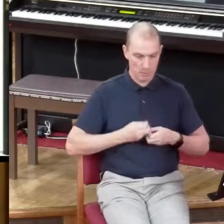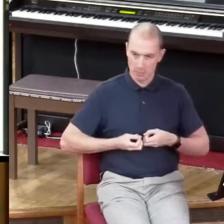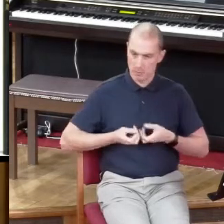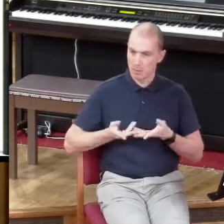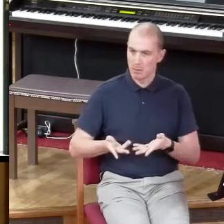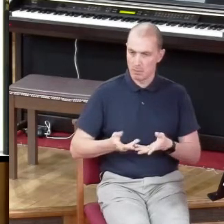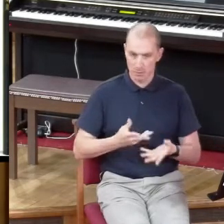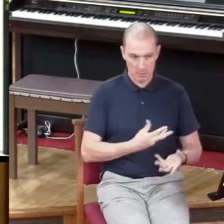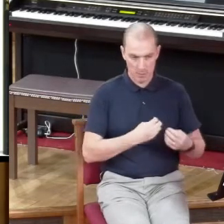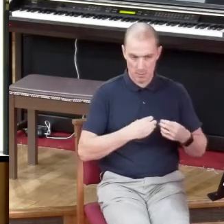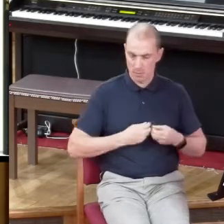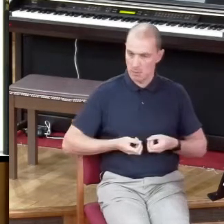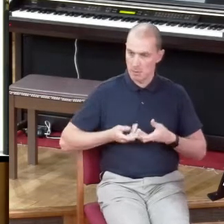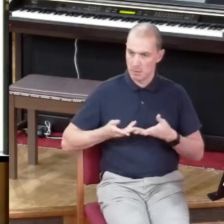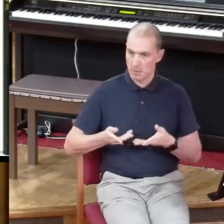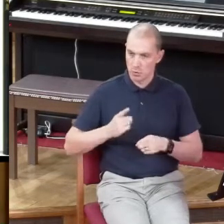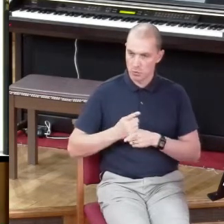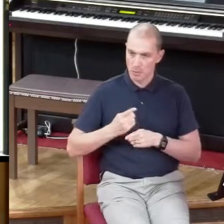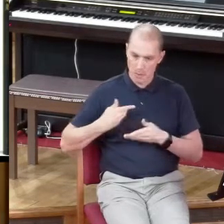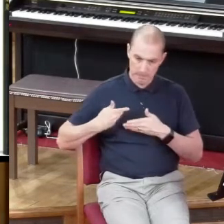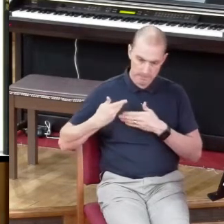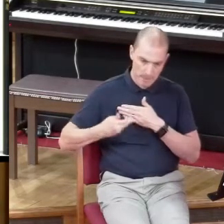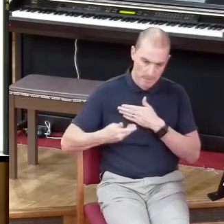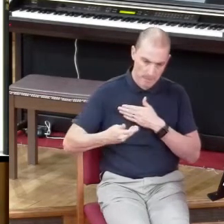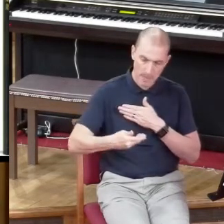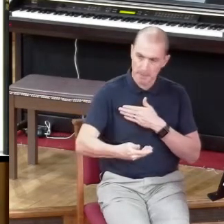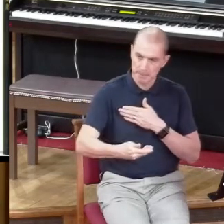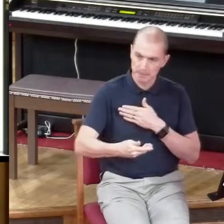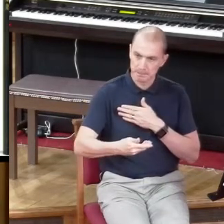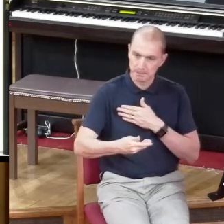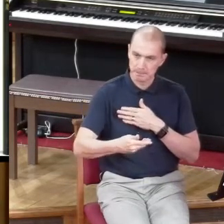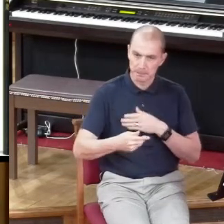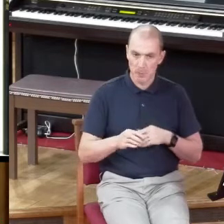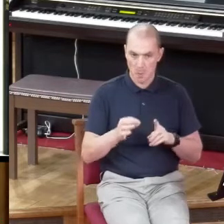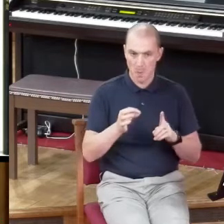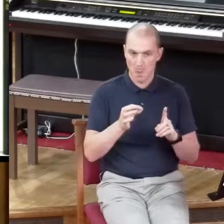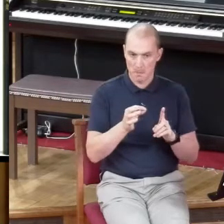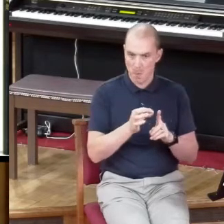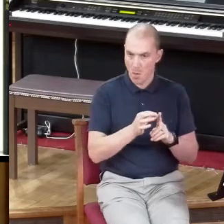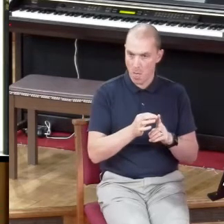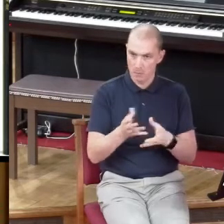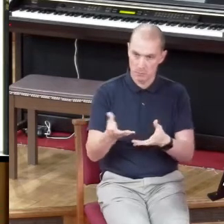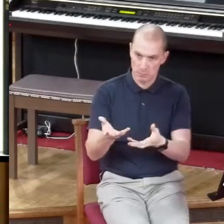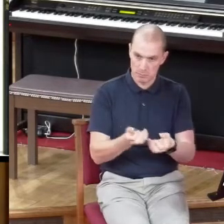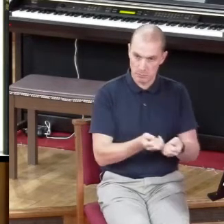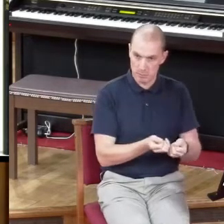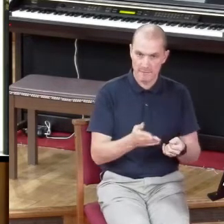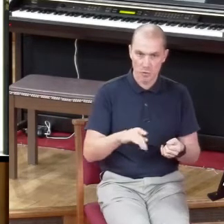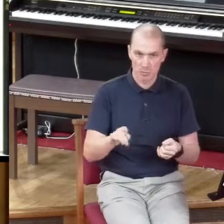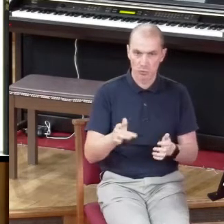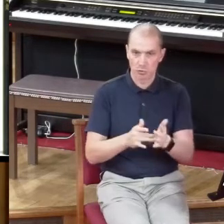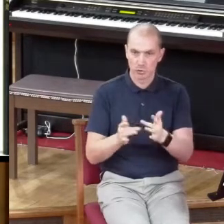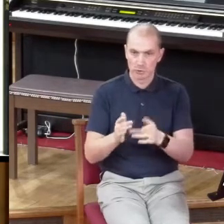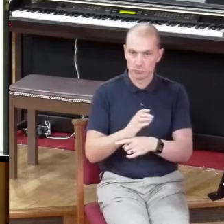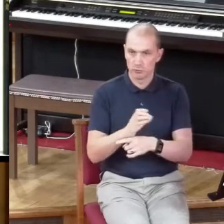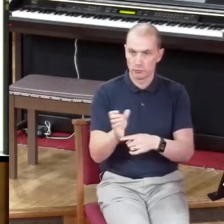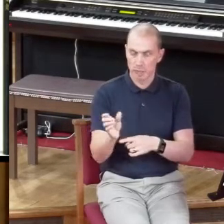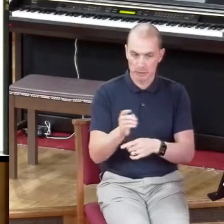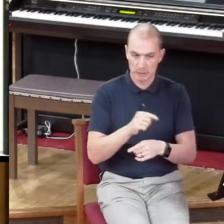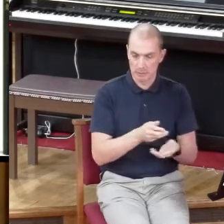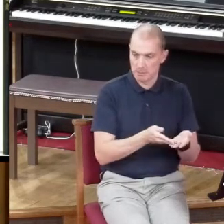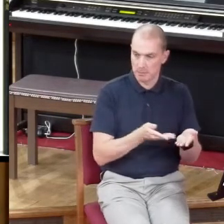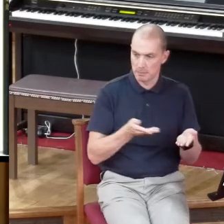on. Paul received this from Jesus himself. And he says, I passed on to you as of first